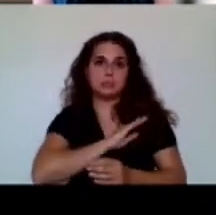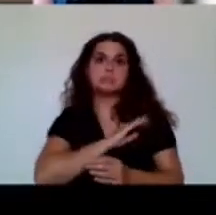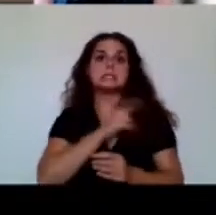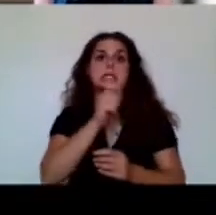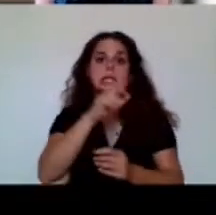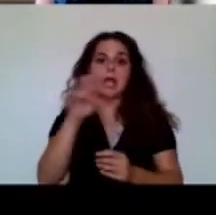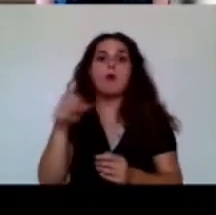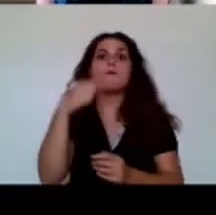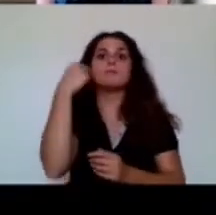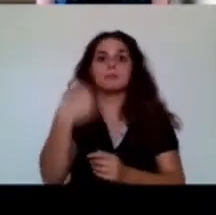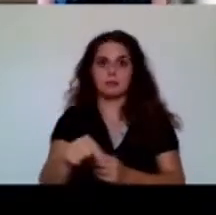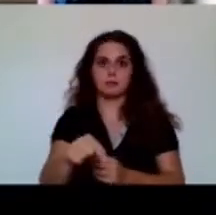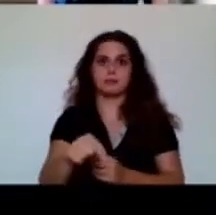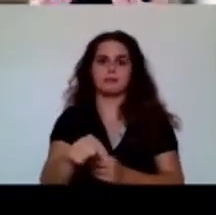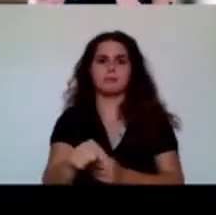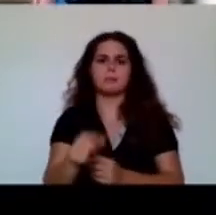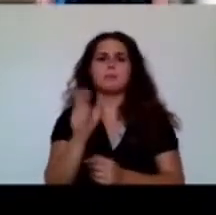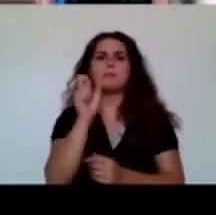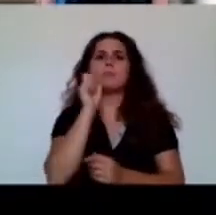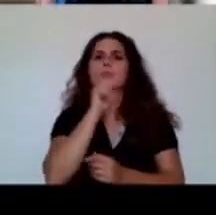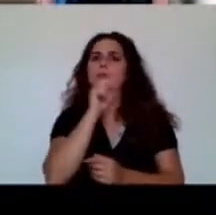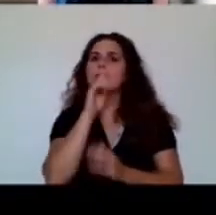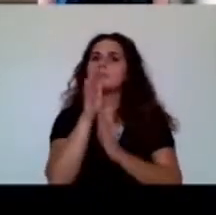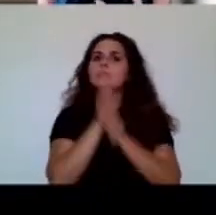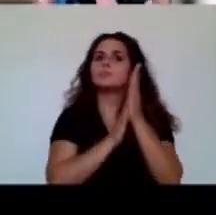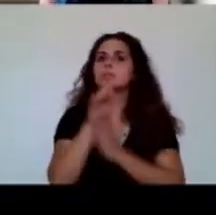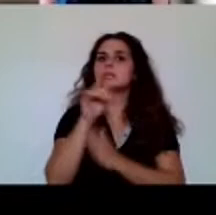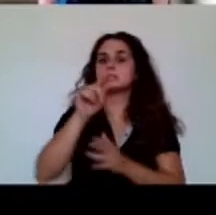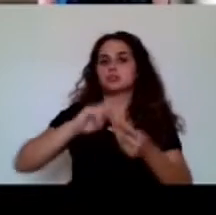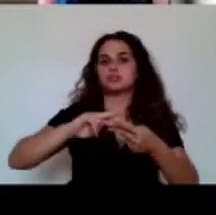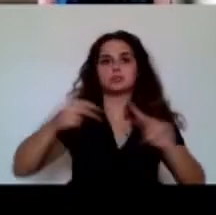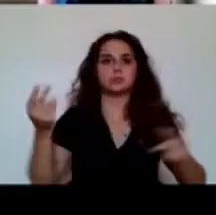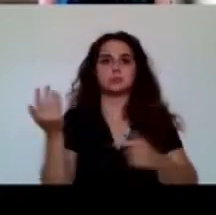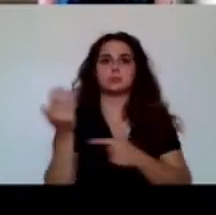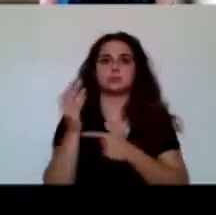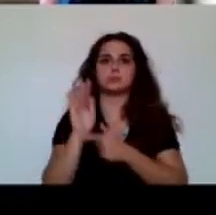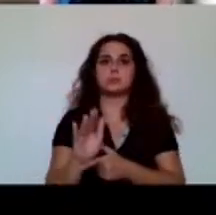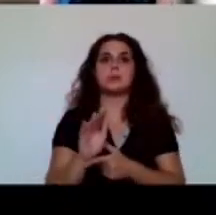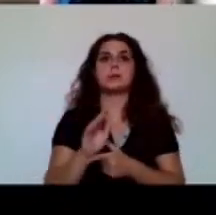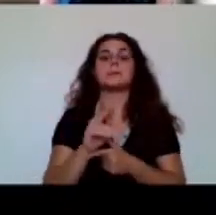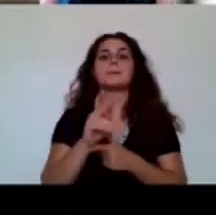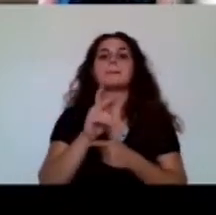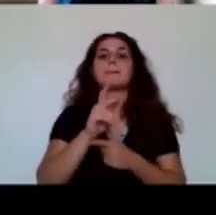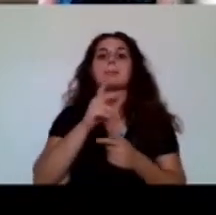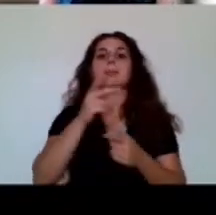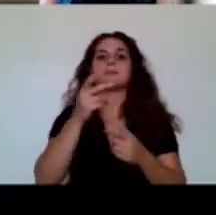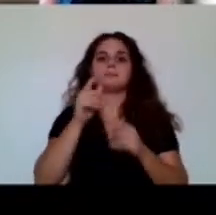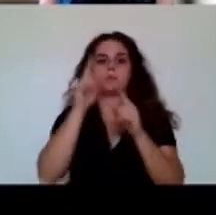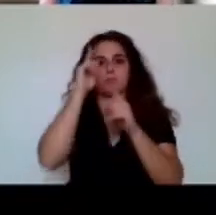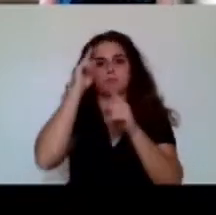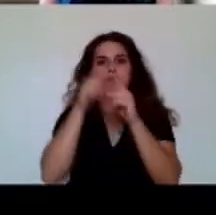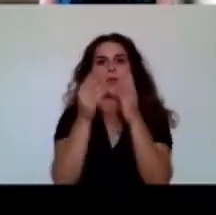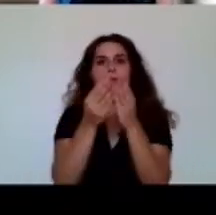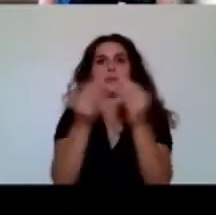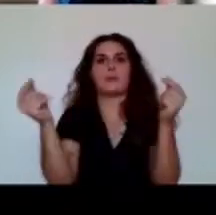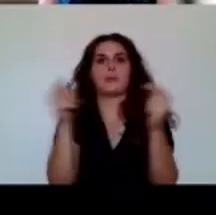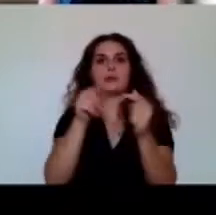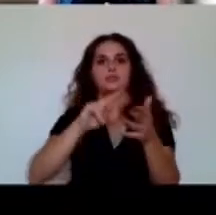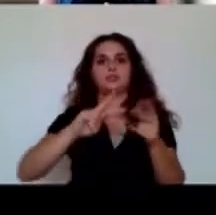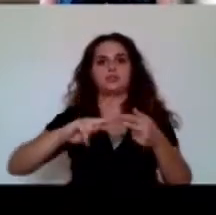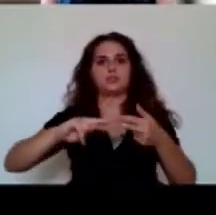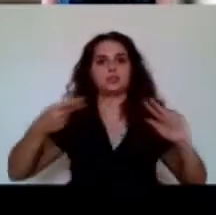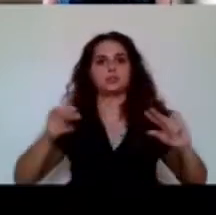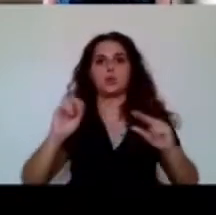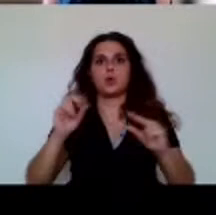error? Can they actually use explicit strategies like aiming to overcome these implicit strategies or